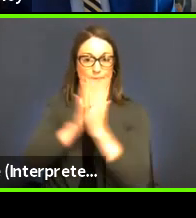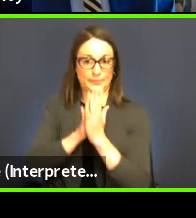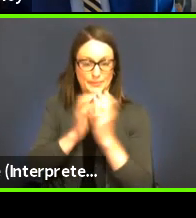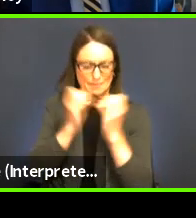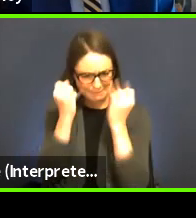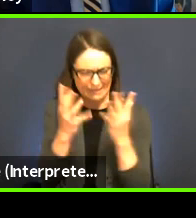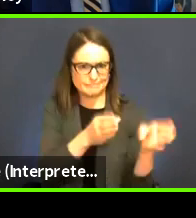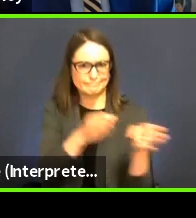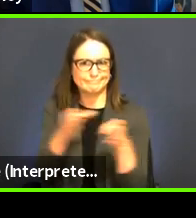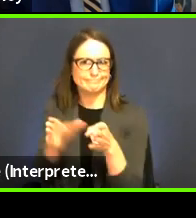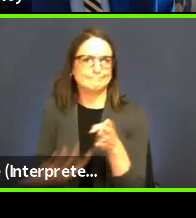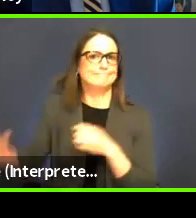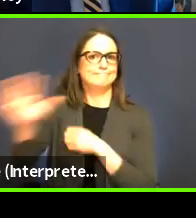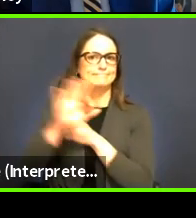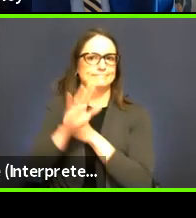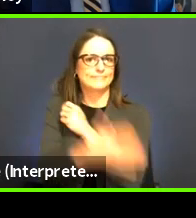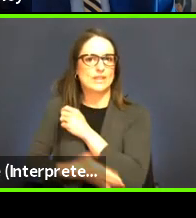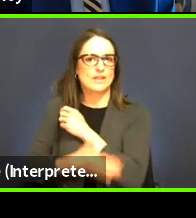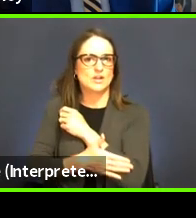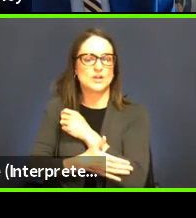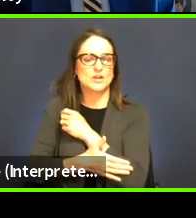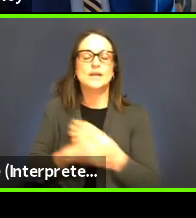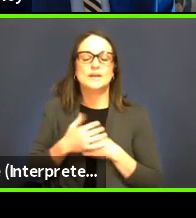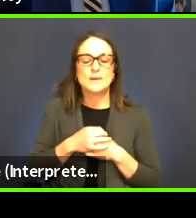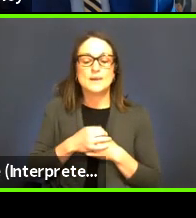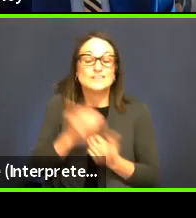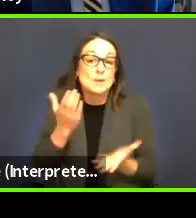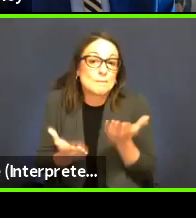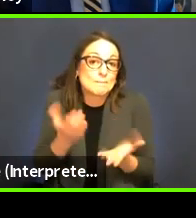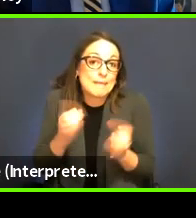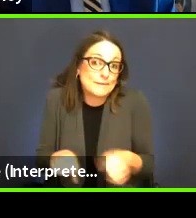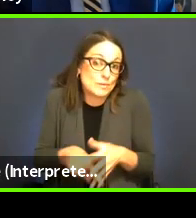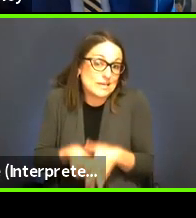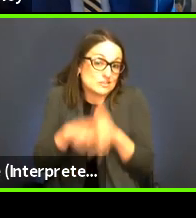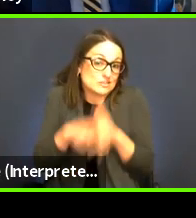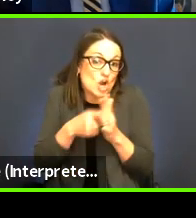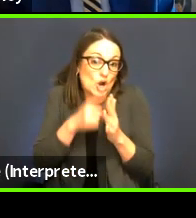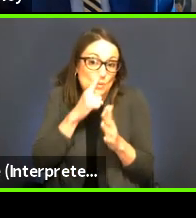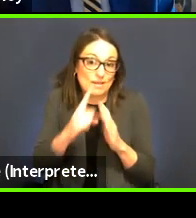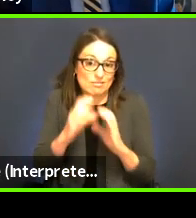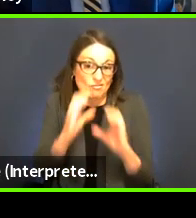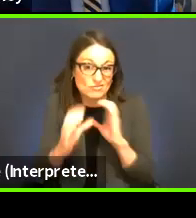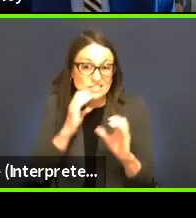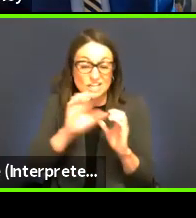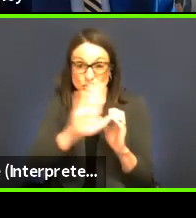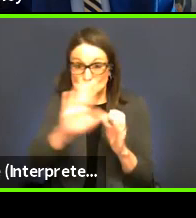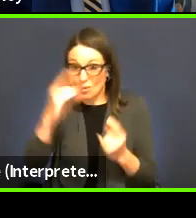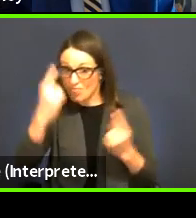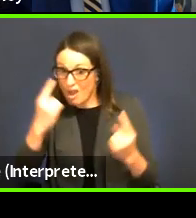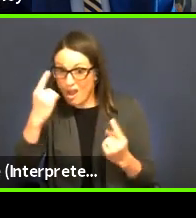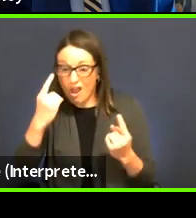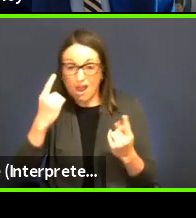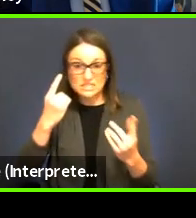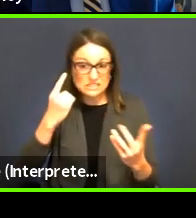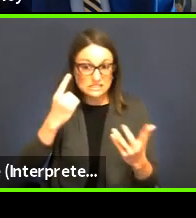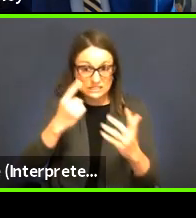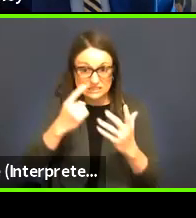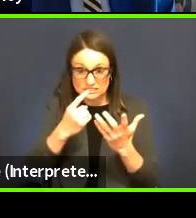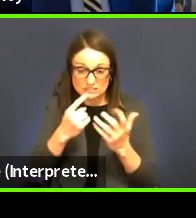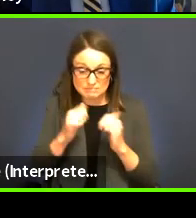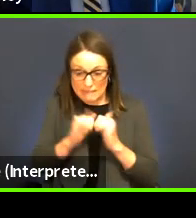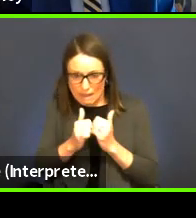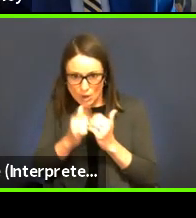I'm going to stop my update here with maybe we can start with a conversation about your thoughts in navigating this issue in